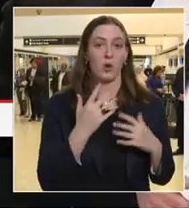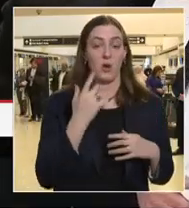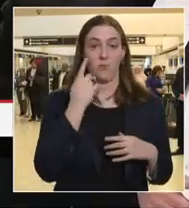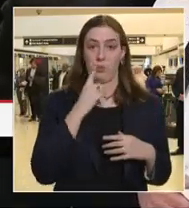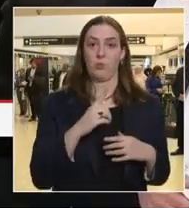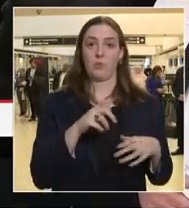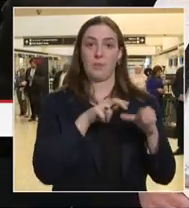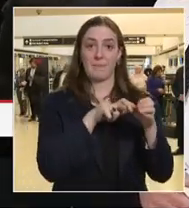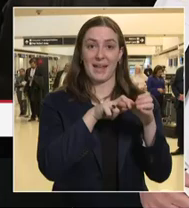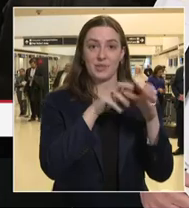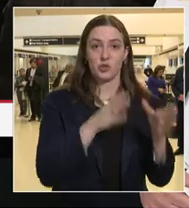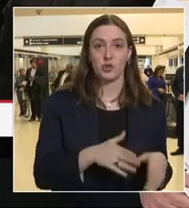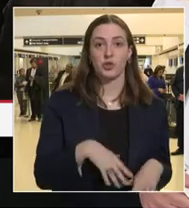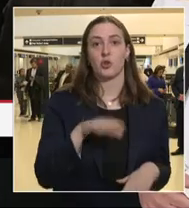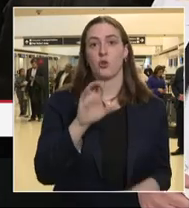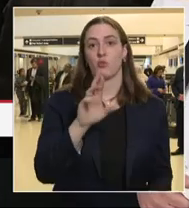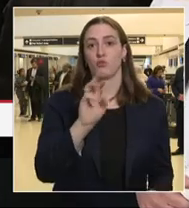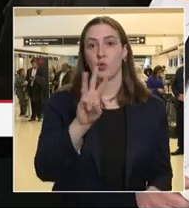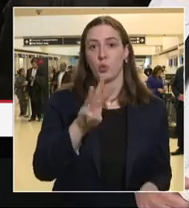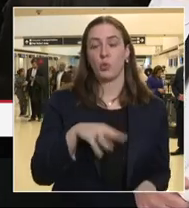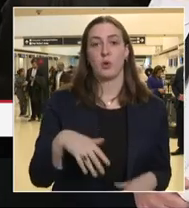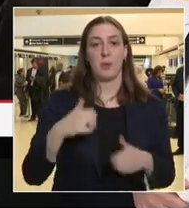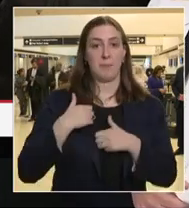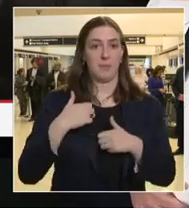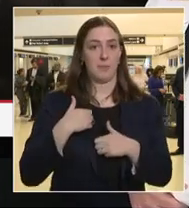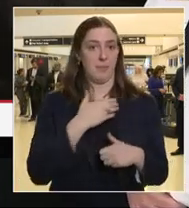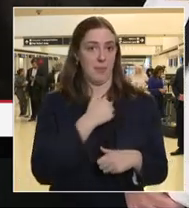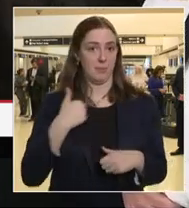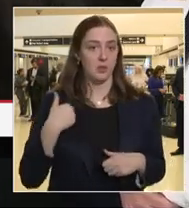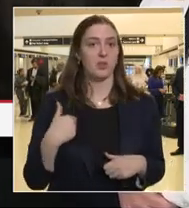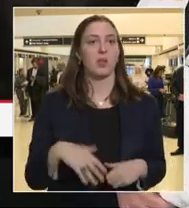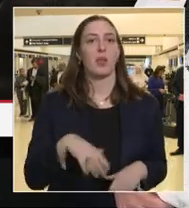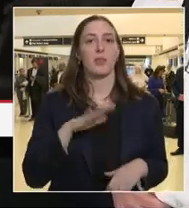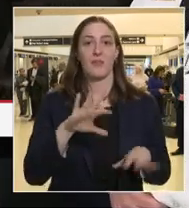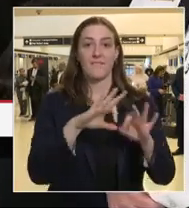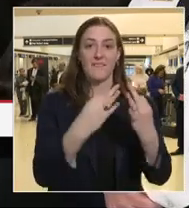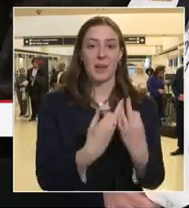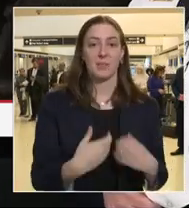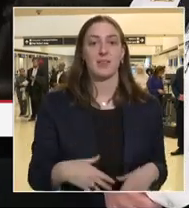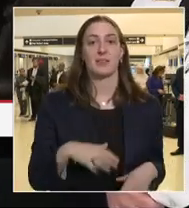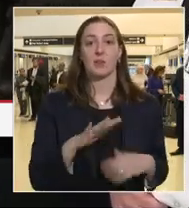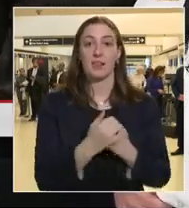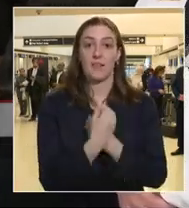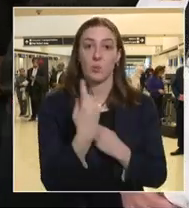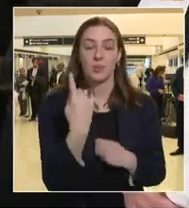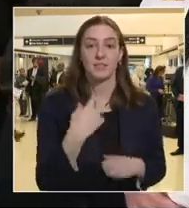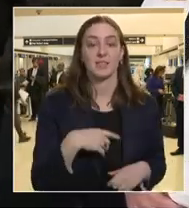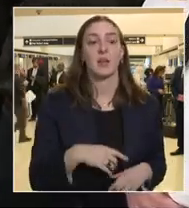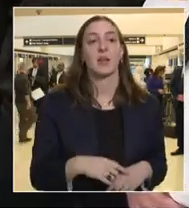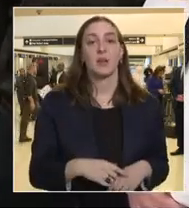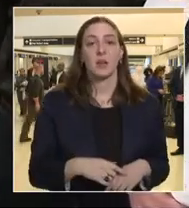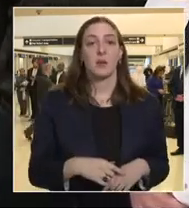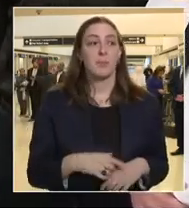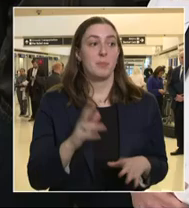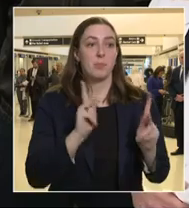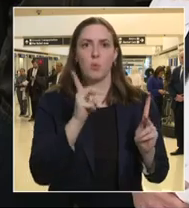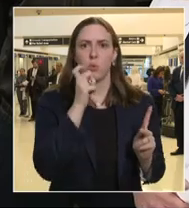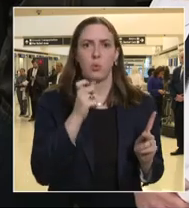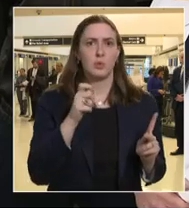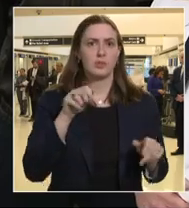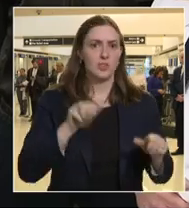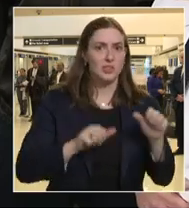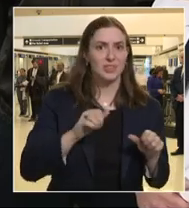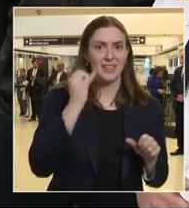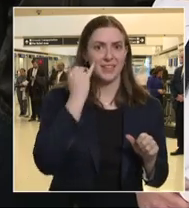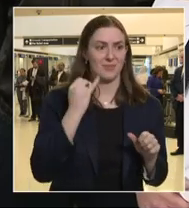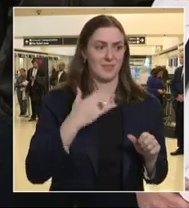their families, to their friends, to their loved ones, to people who are still trying to get information and unsure whether their loved